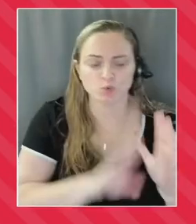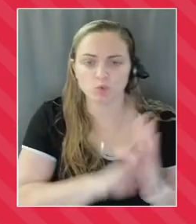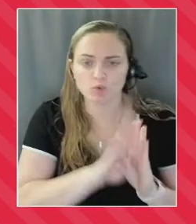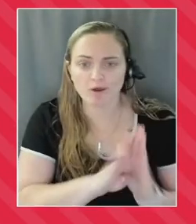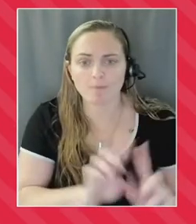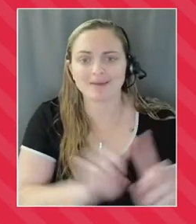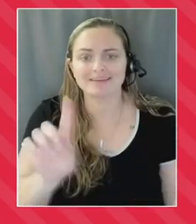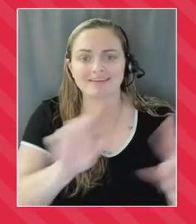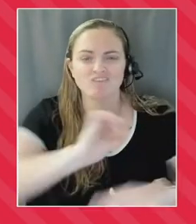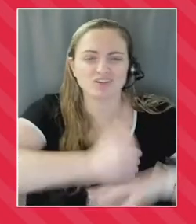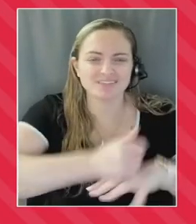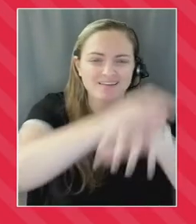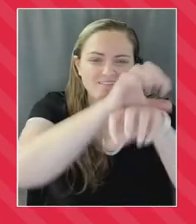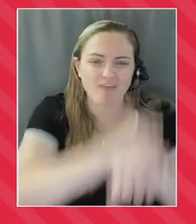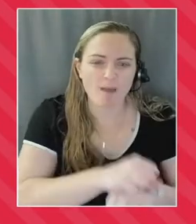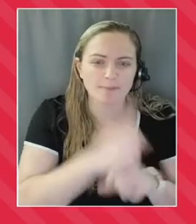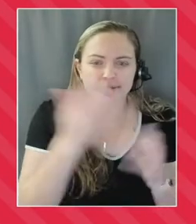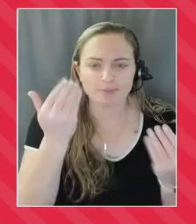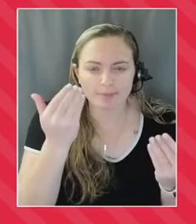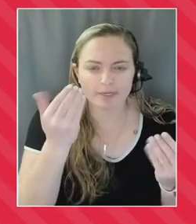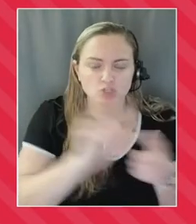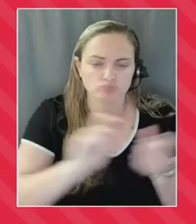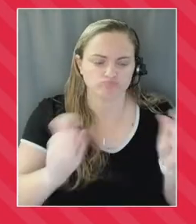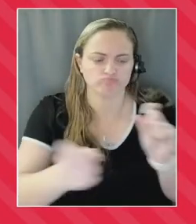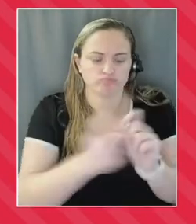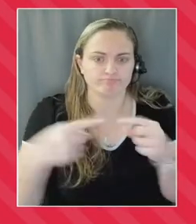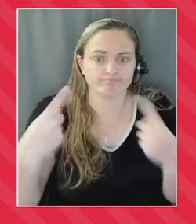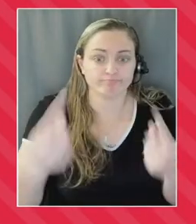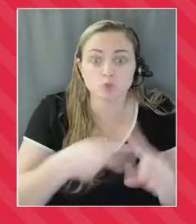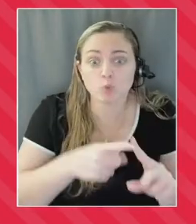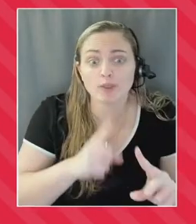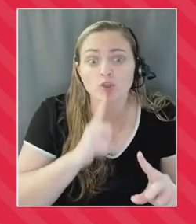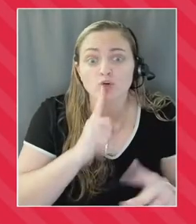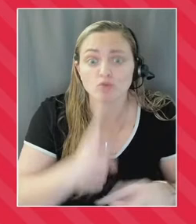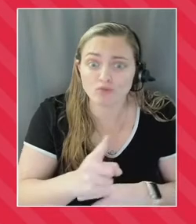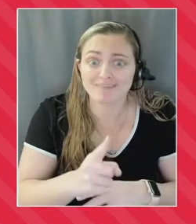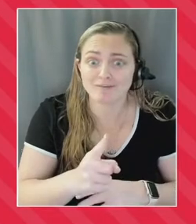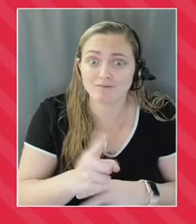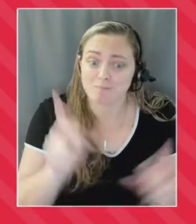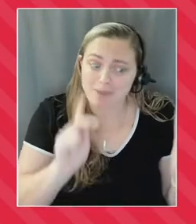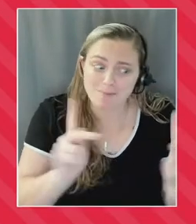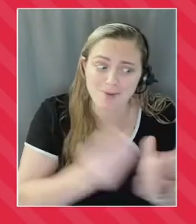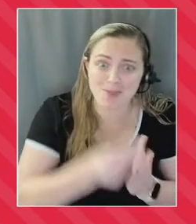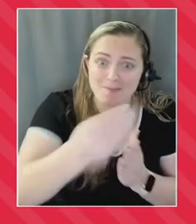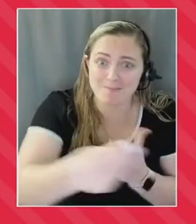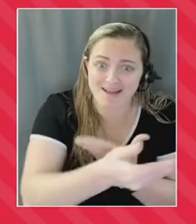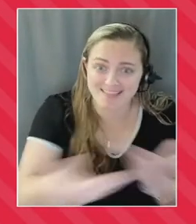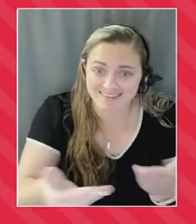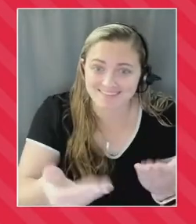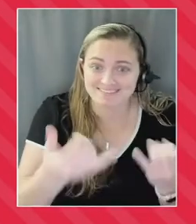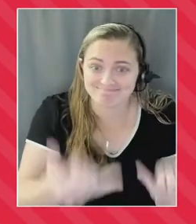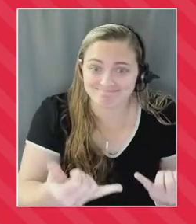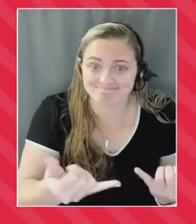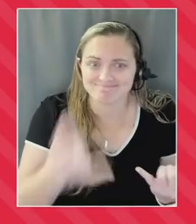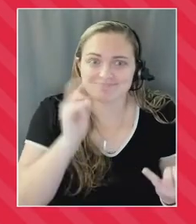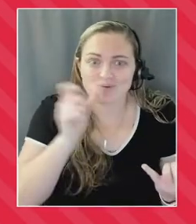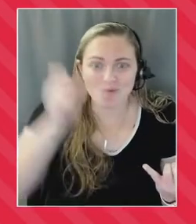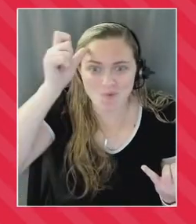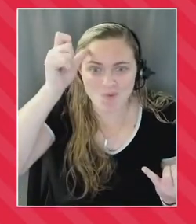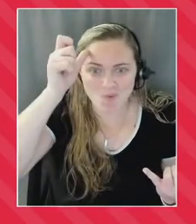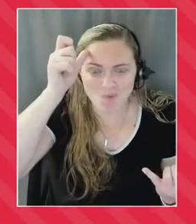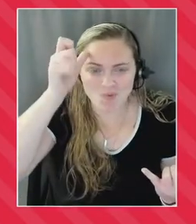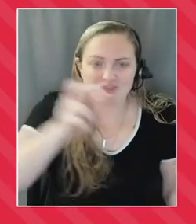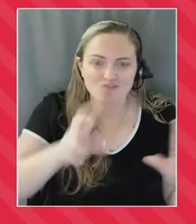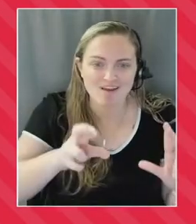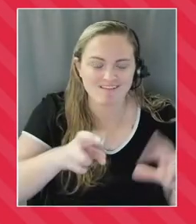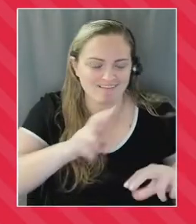set of habits and expectations, so that by the time they're real consumers with purchasing power, mm-hmm. and they're ready to sit at seats at the